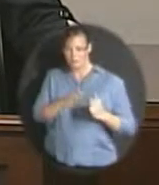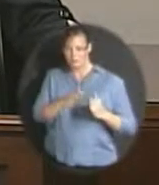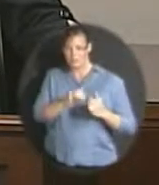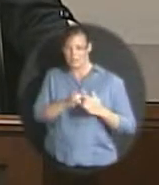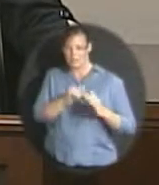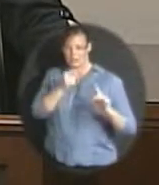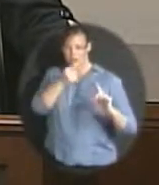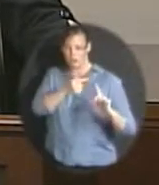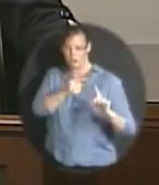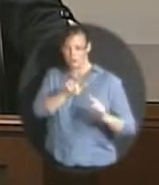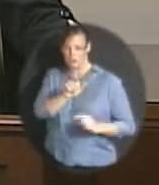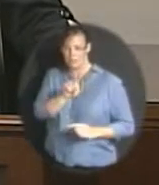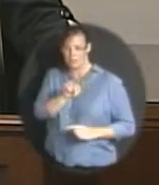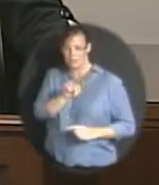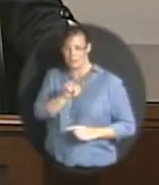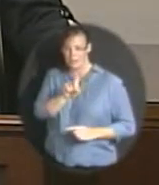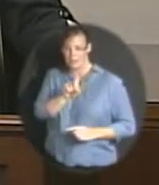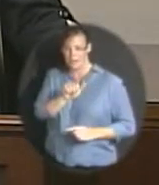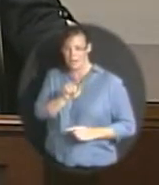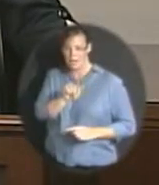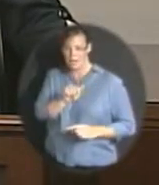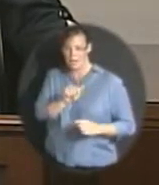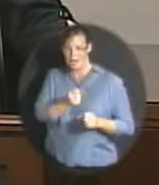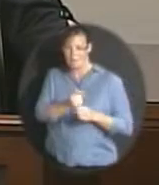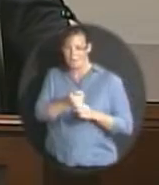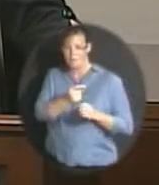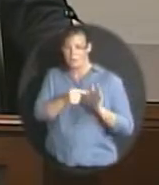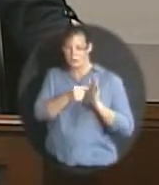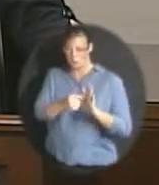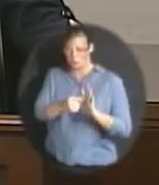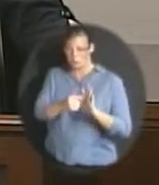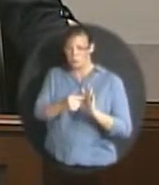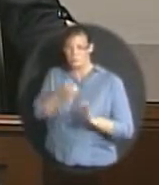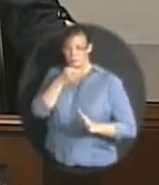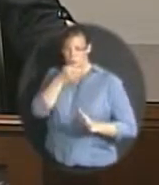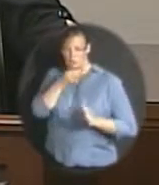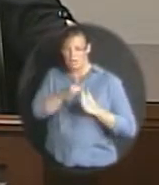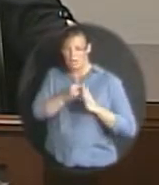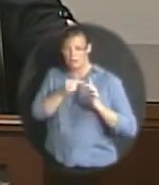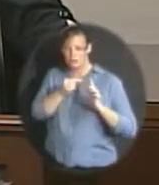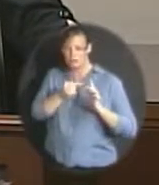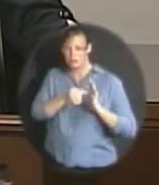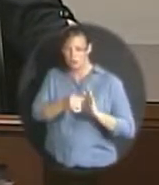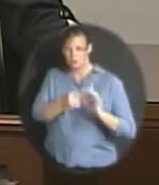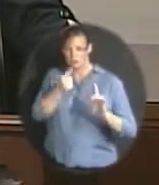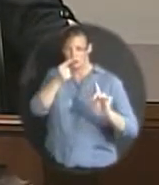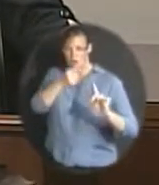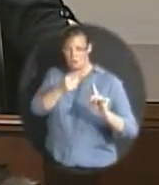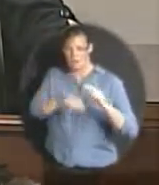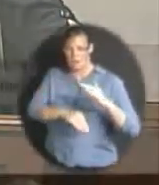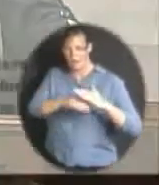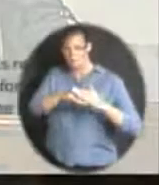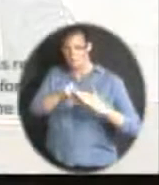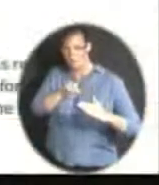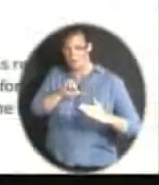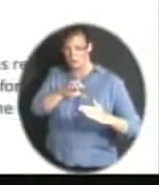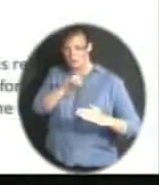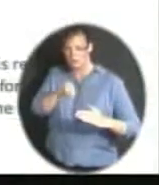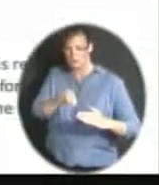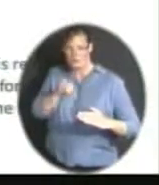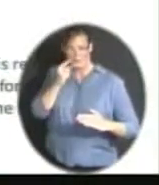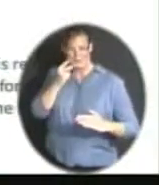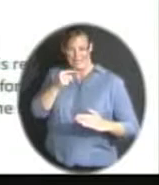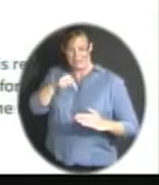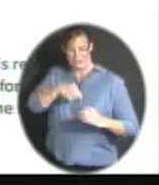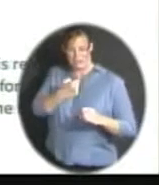the target data. You know, each year, and I'm going to show you in a minute a slide that shows targets clear up to 100%. And you'll see for this year